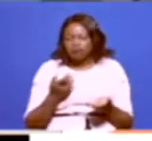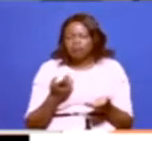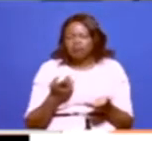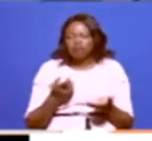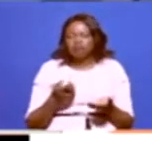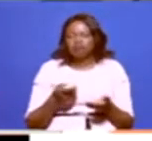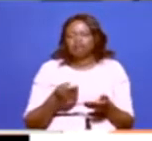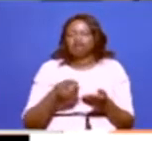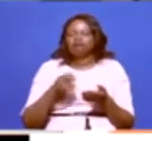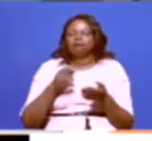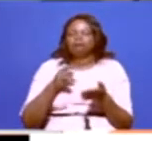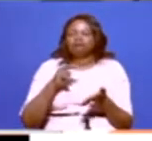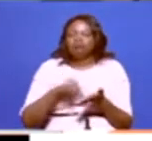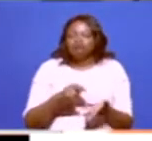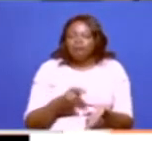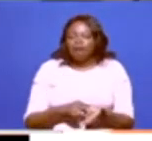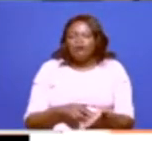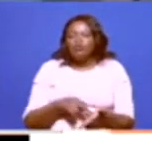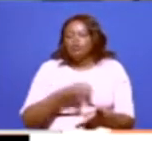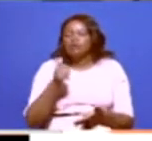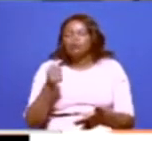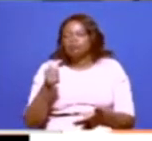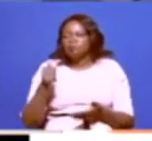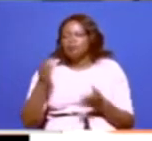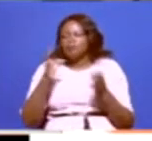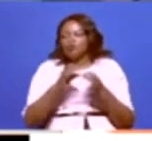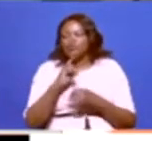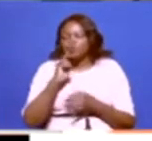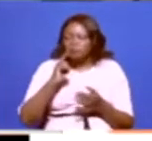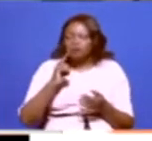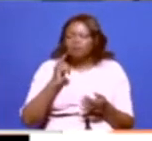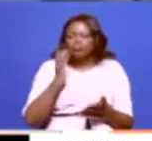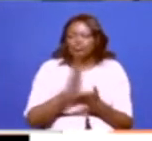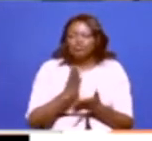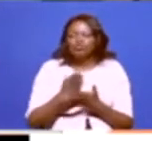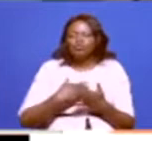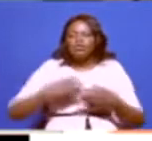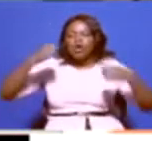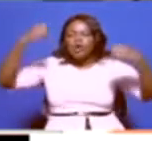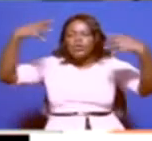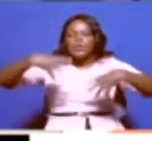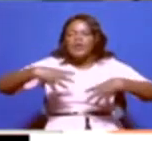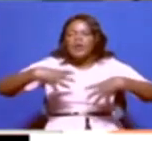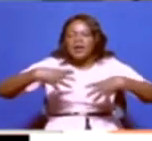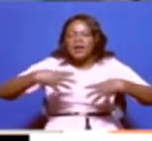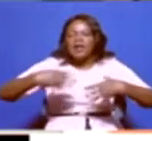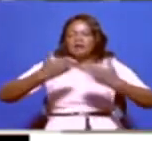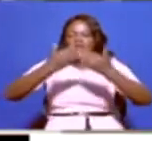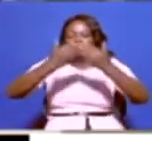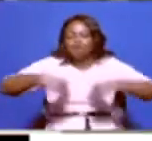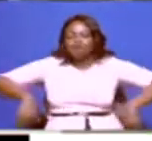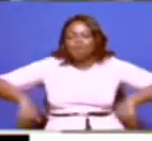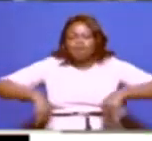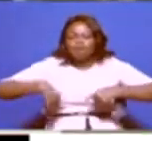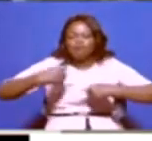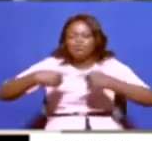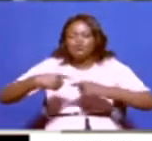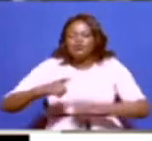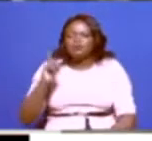Party platform want the outfit to guarantee them a transparent and bipartisan process.